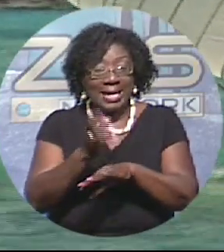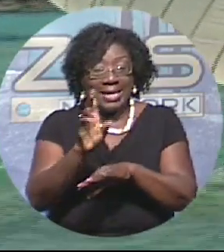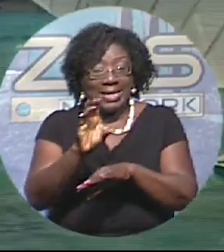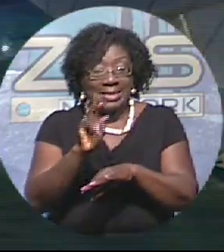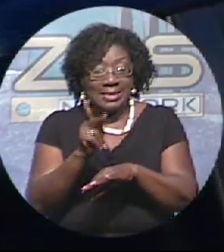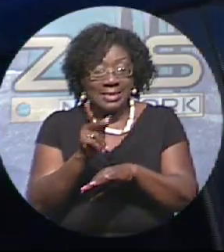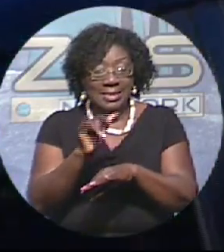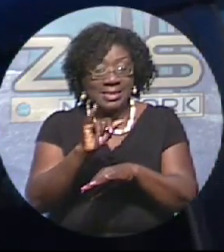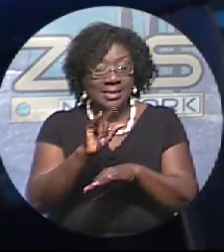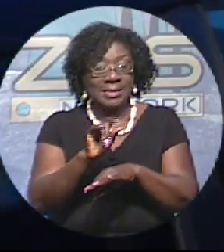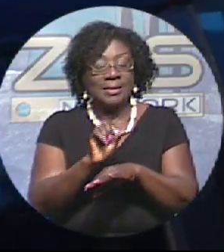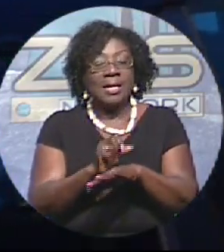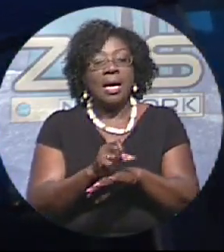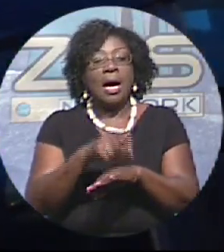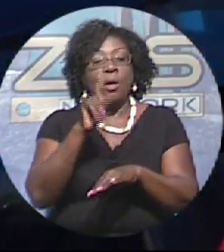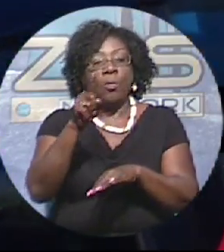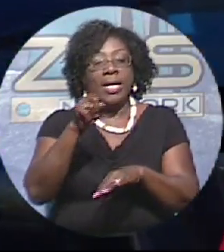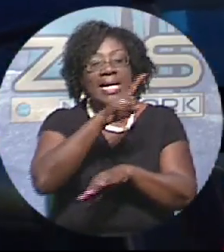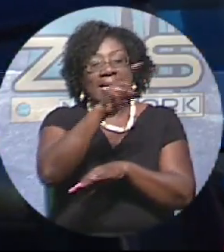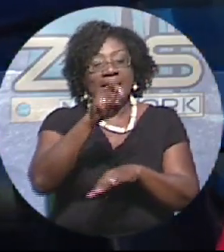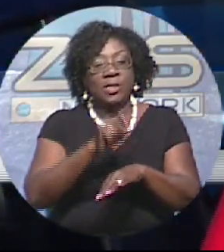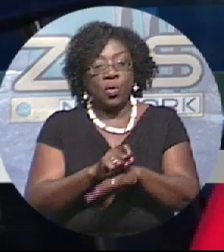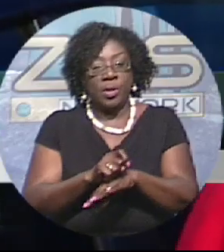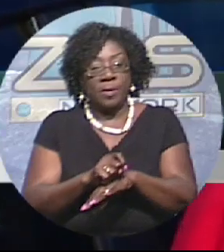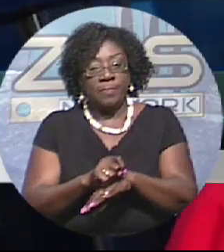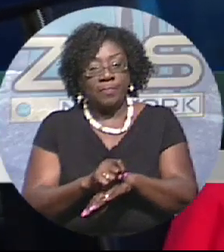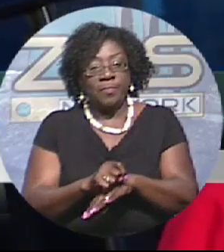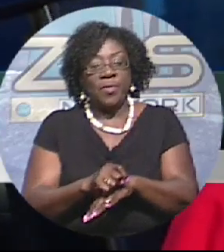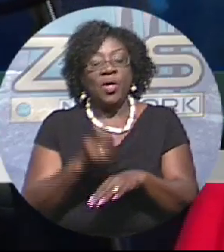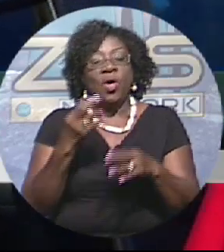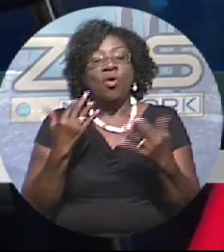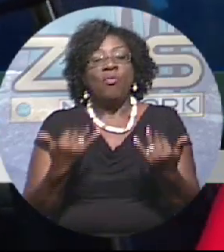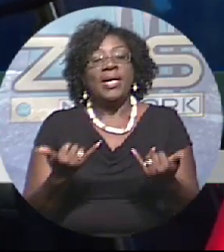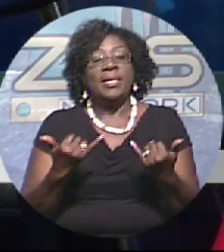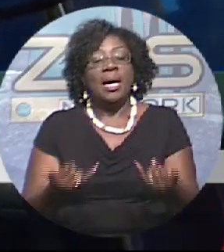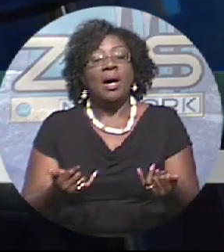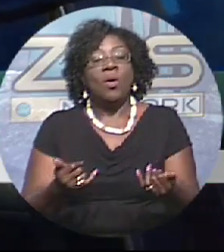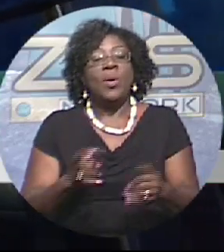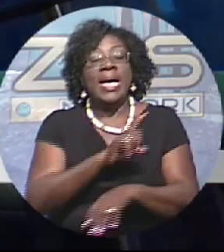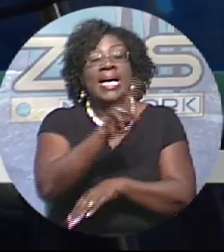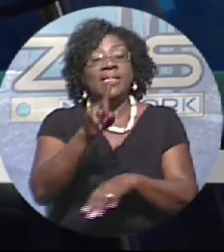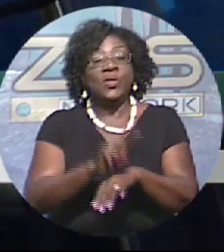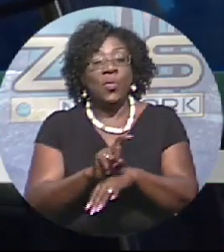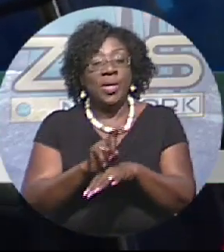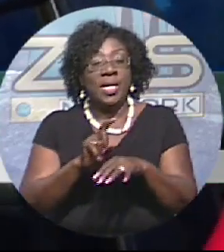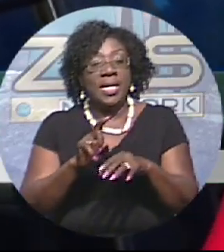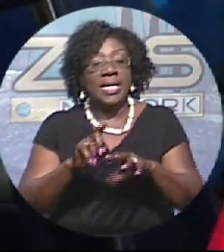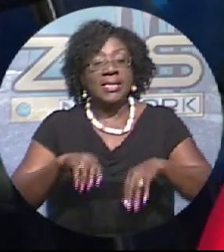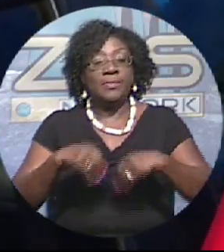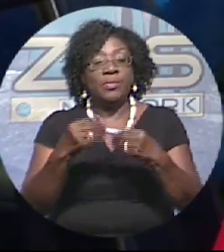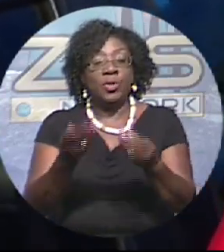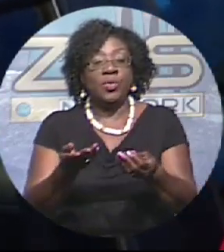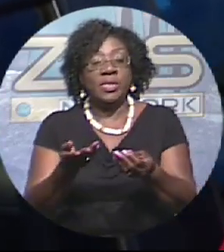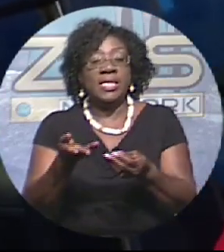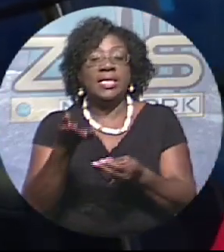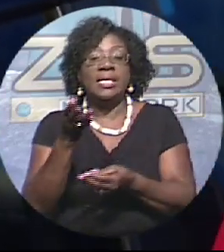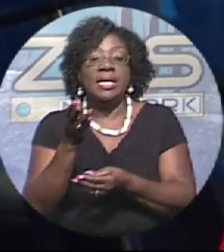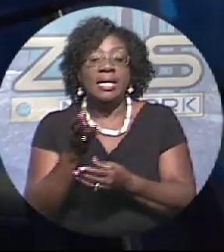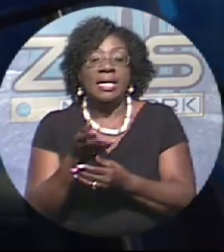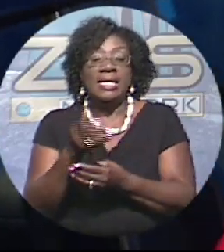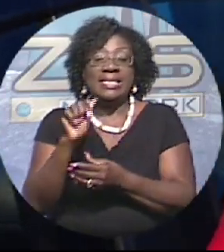Regatta. Right now, Exuma is producing 10 or 11 C-class boats all by itself. And so we have Bullridge, of